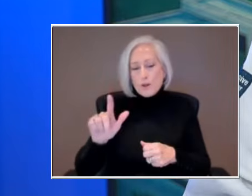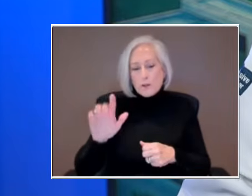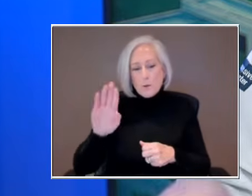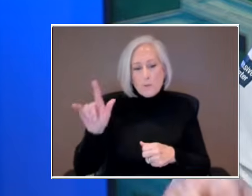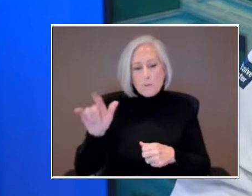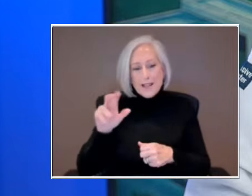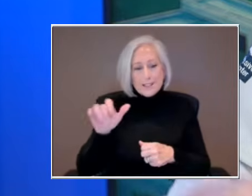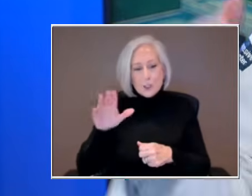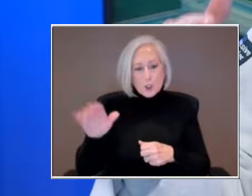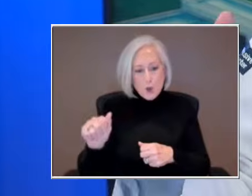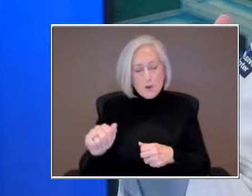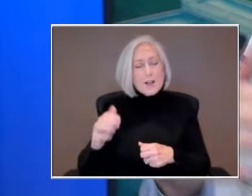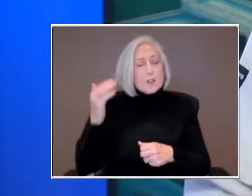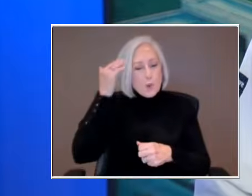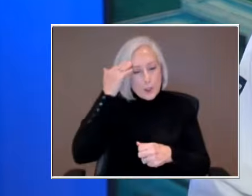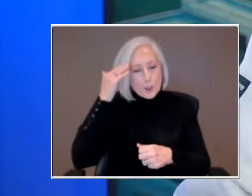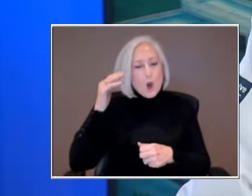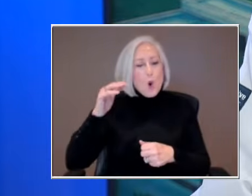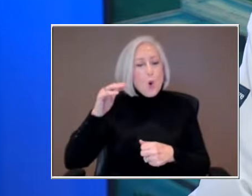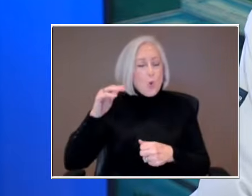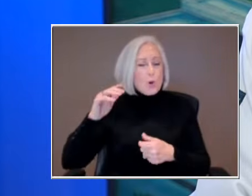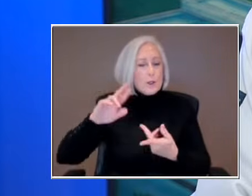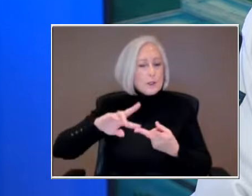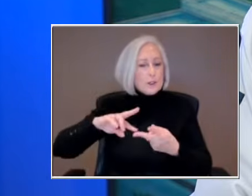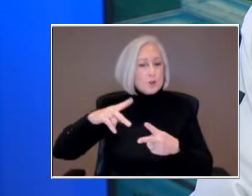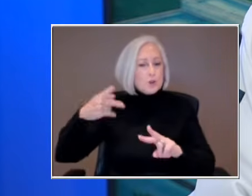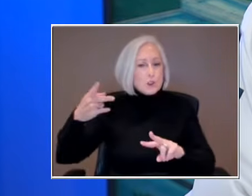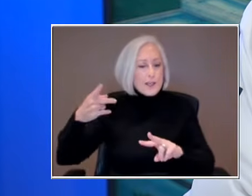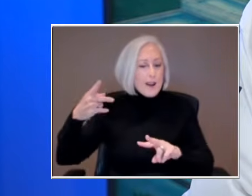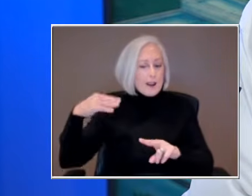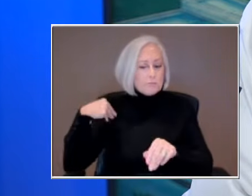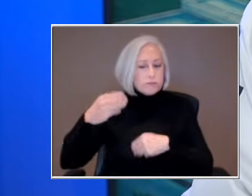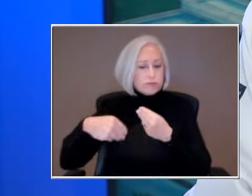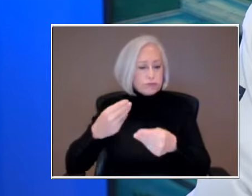component to it when we see a higher incidence like that.